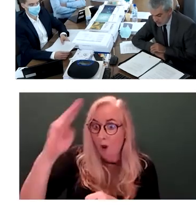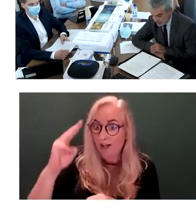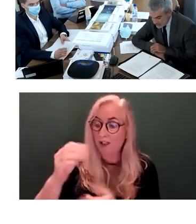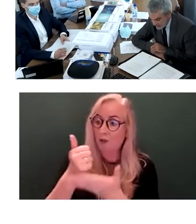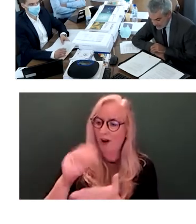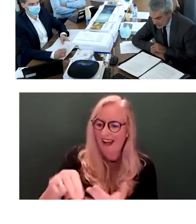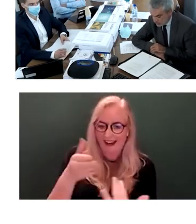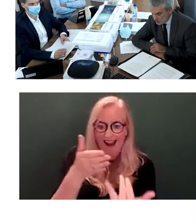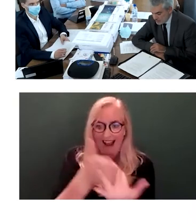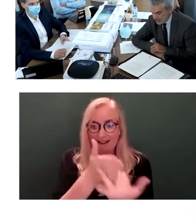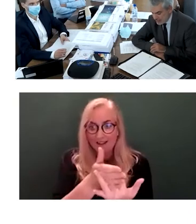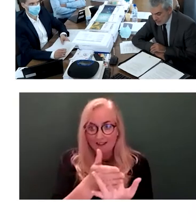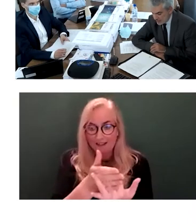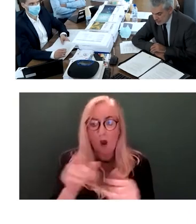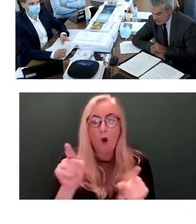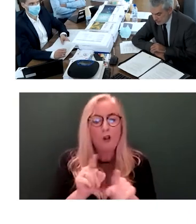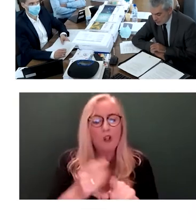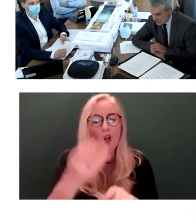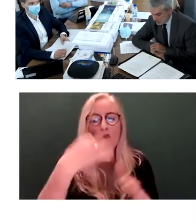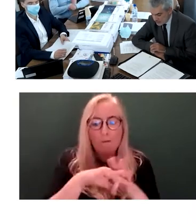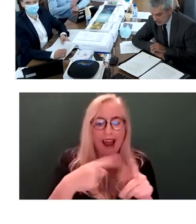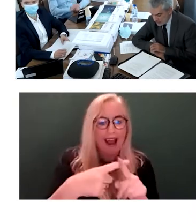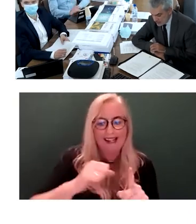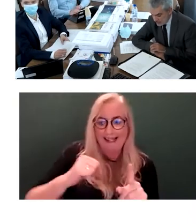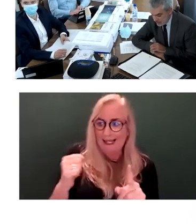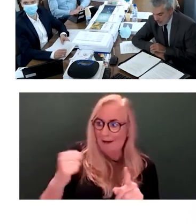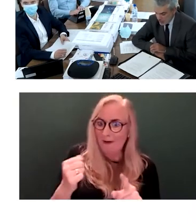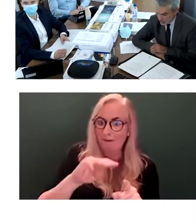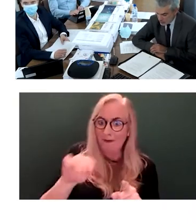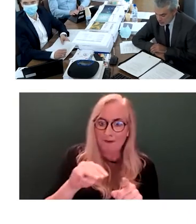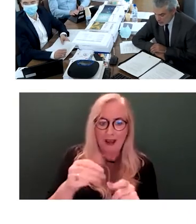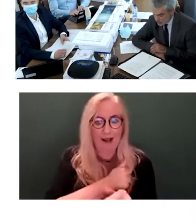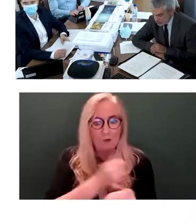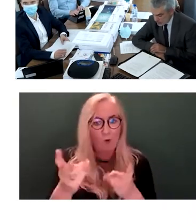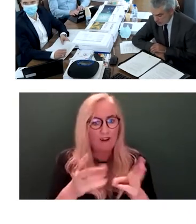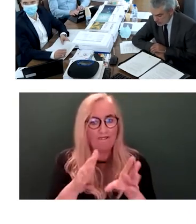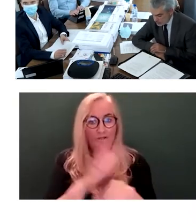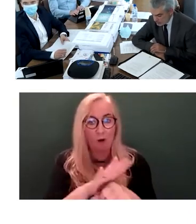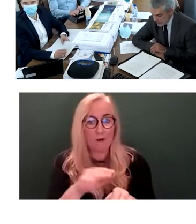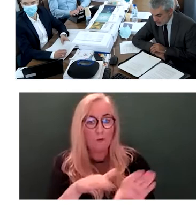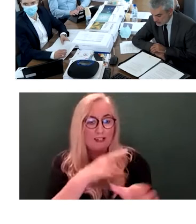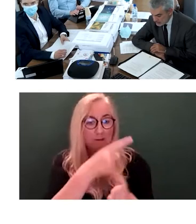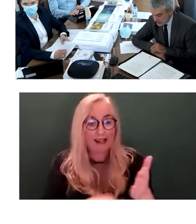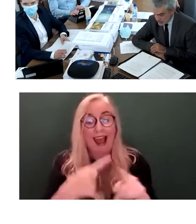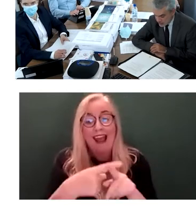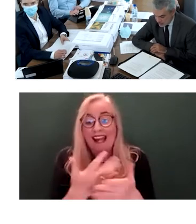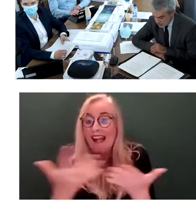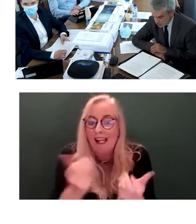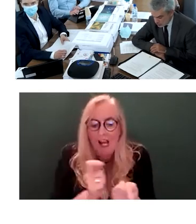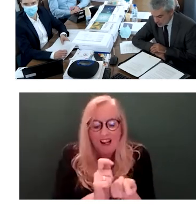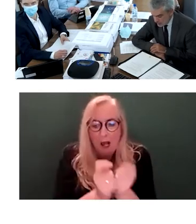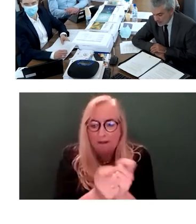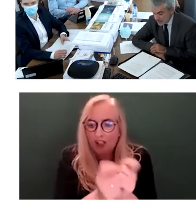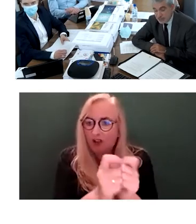to, facilitate the recruitment and the retention of workers with disability. And we have to ensure that work accommodation practices, such as